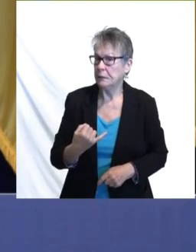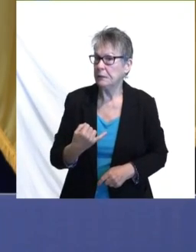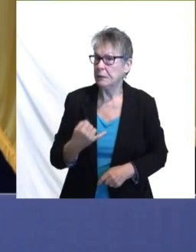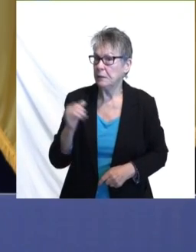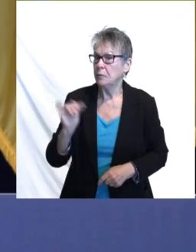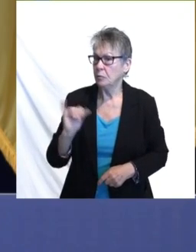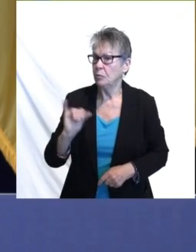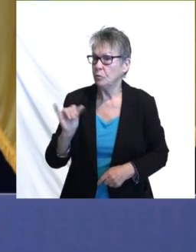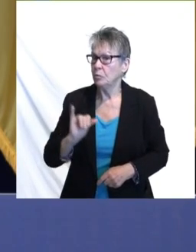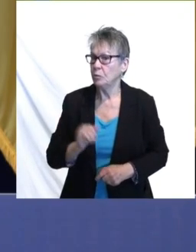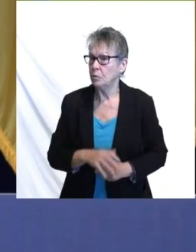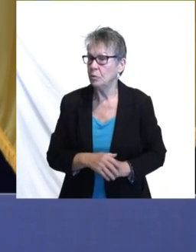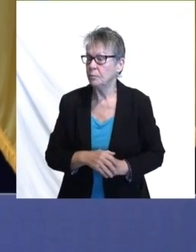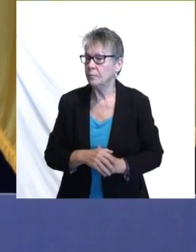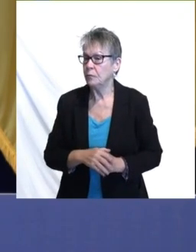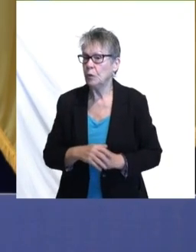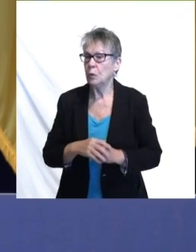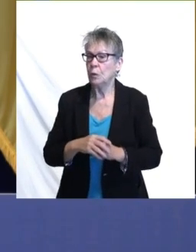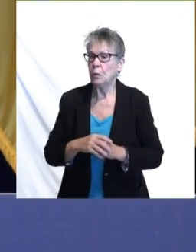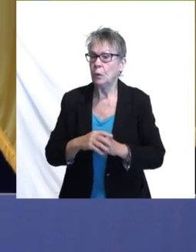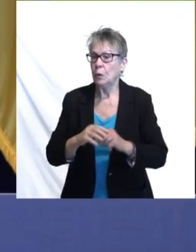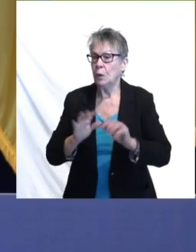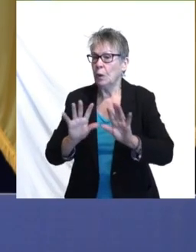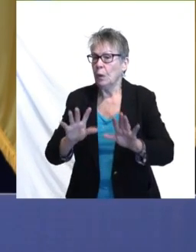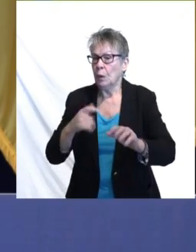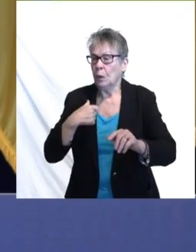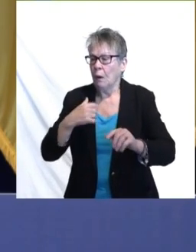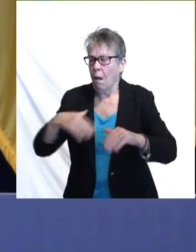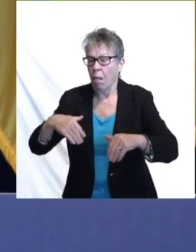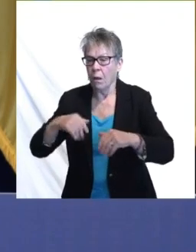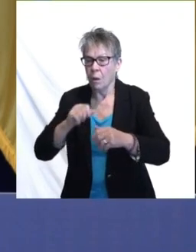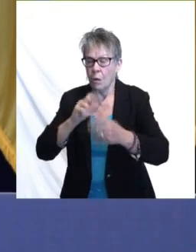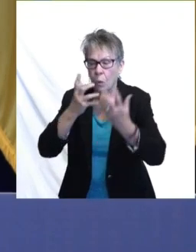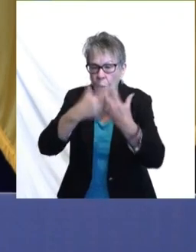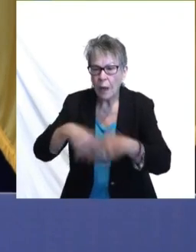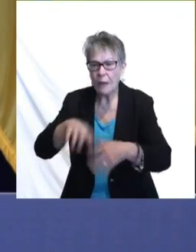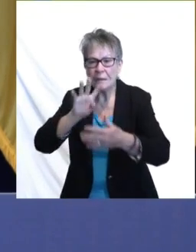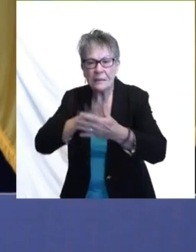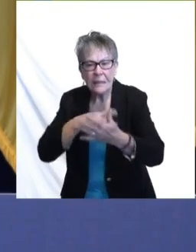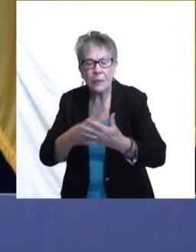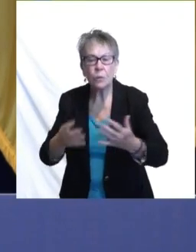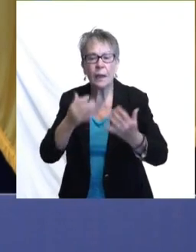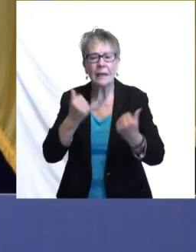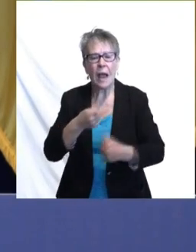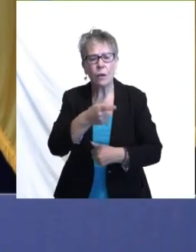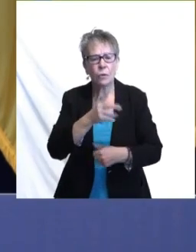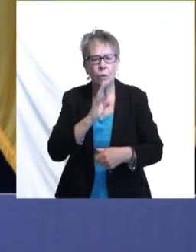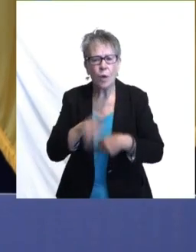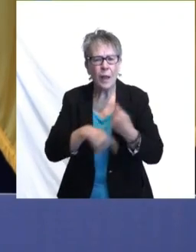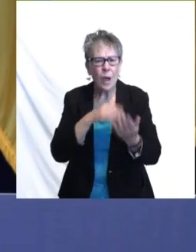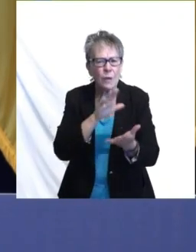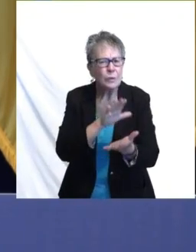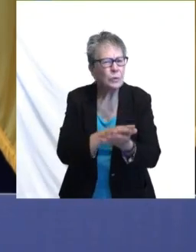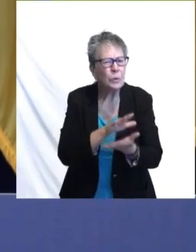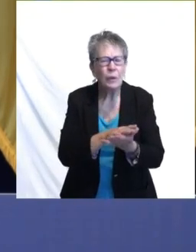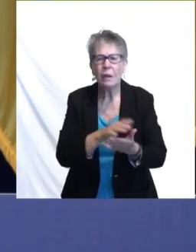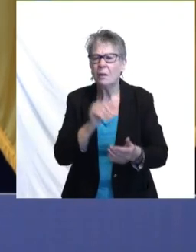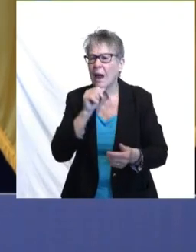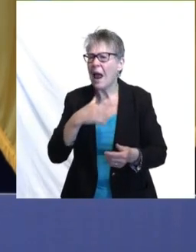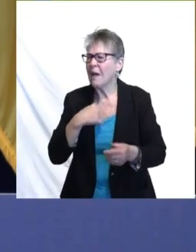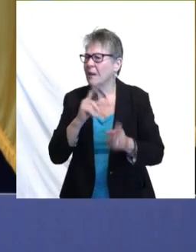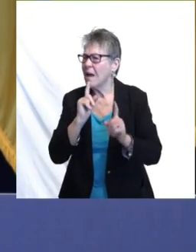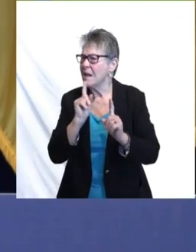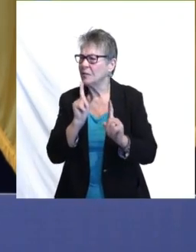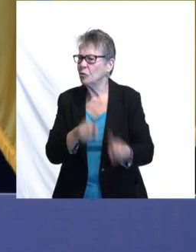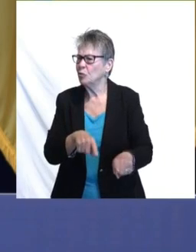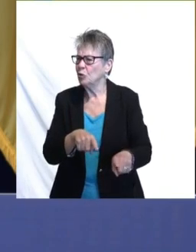were not able to work out. School data, I don't have do you have an answer for that? I think we're going to come back to you on that, unless Paramount